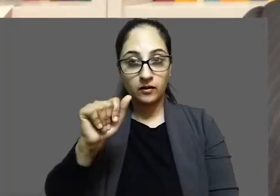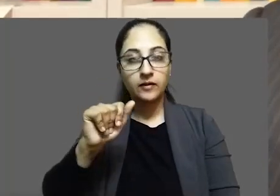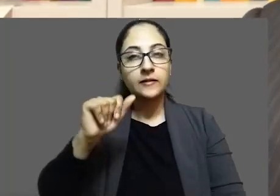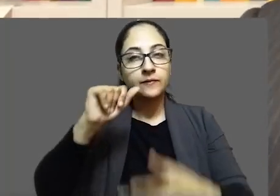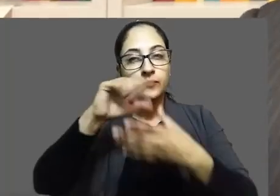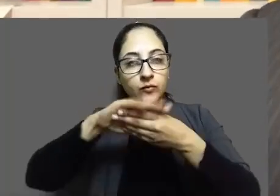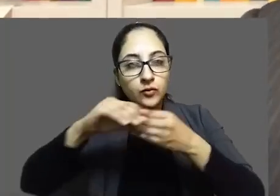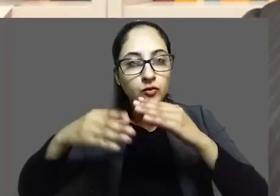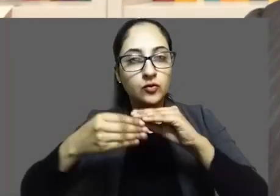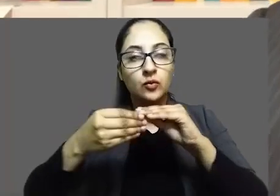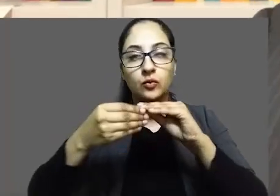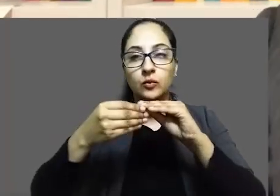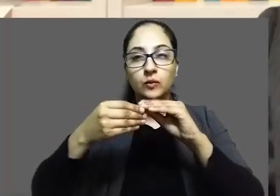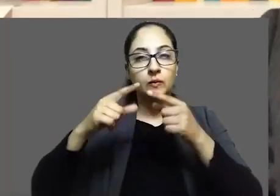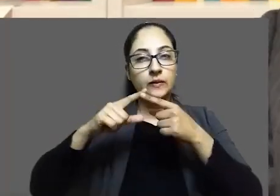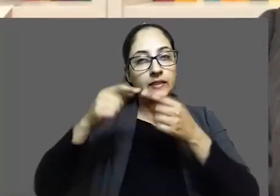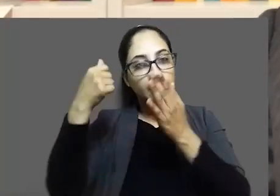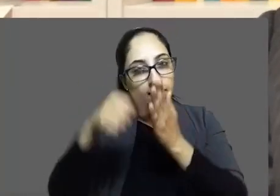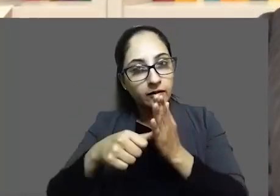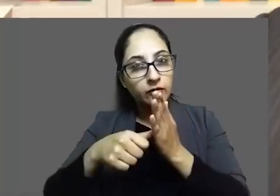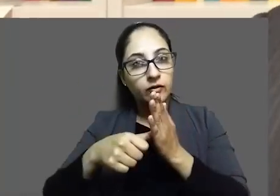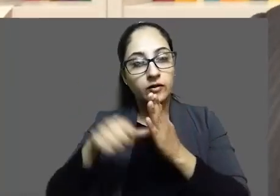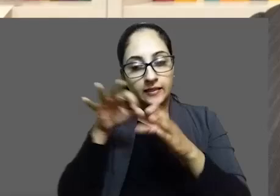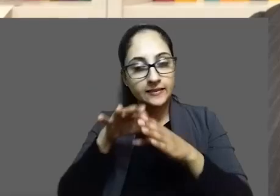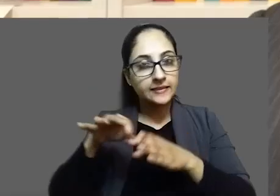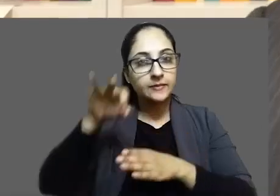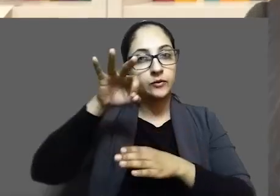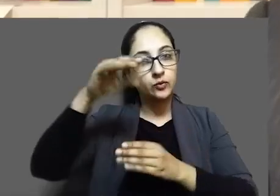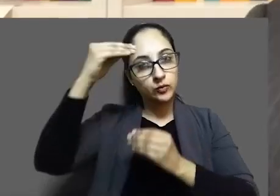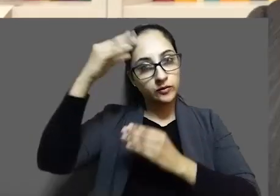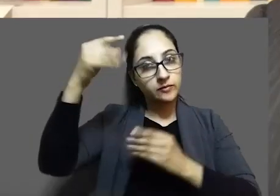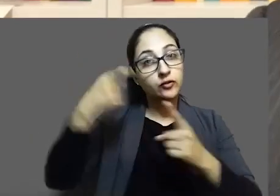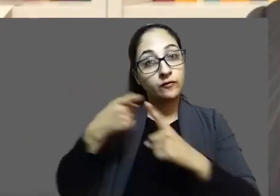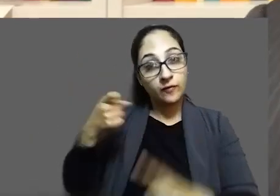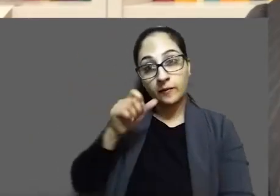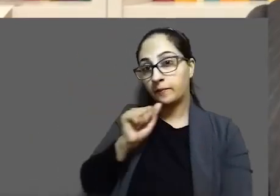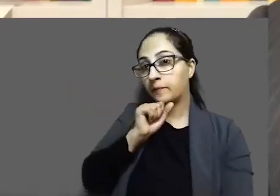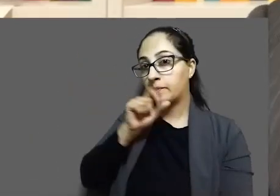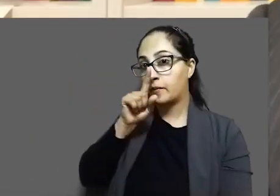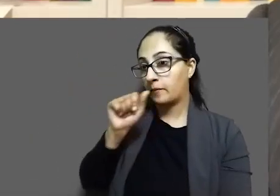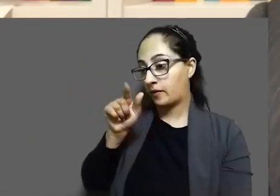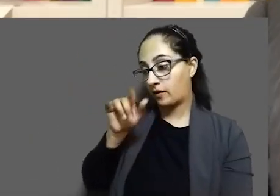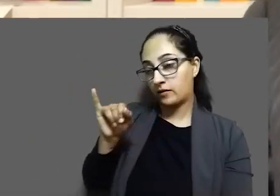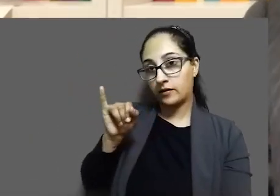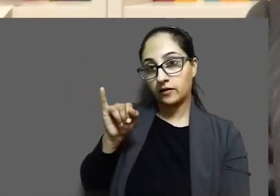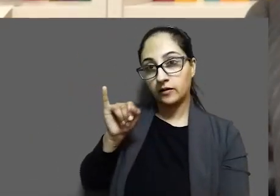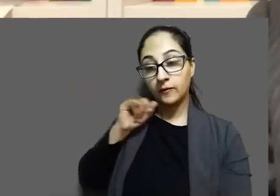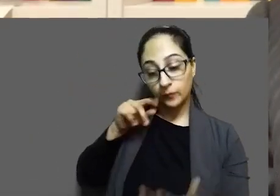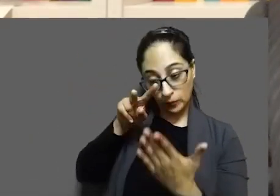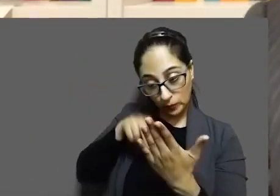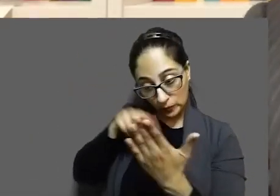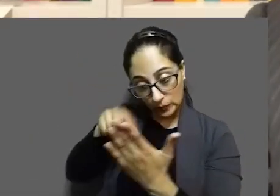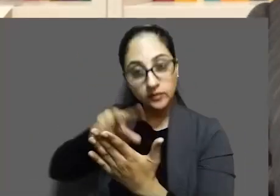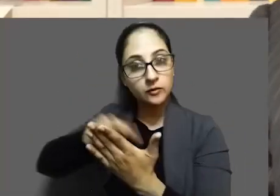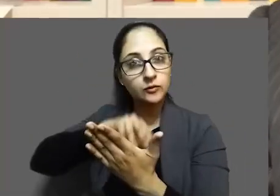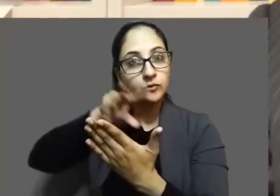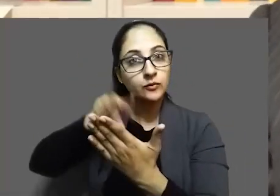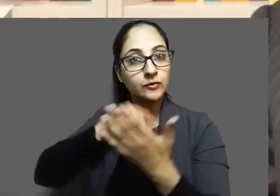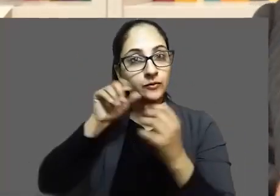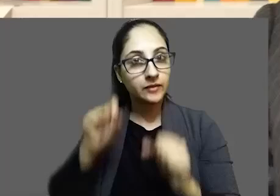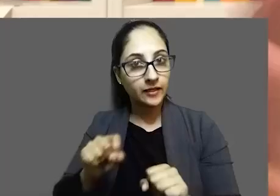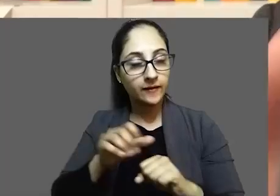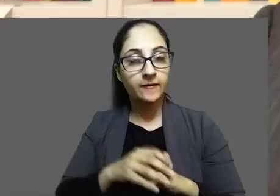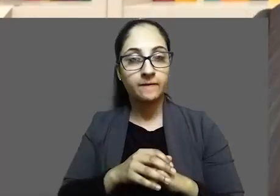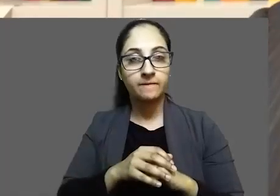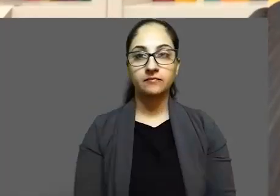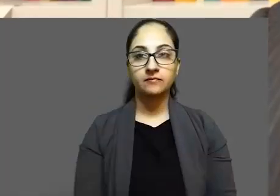can all learn from. And very specifically, I would turn to the letter of Imam Ali to the man he appoints